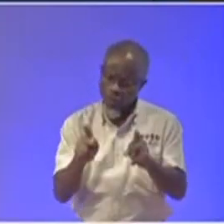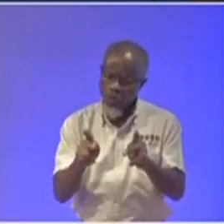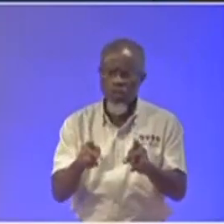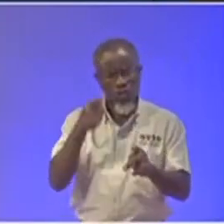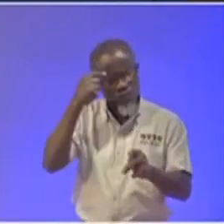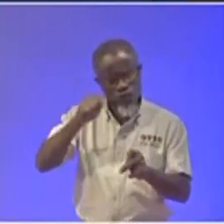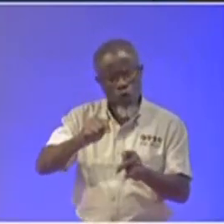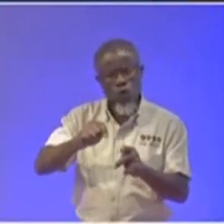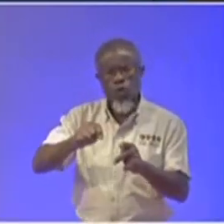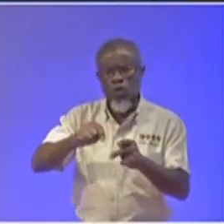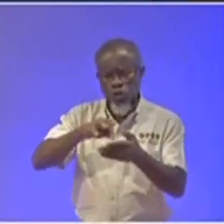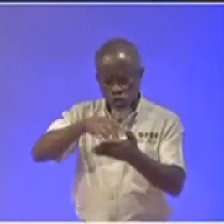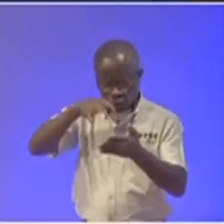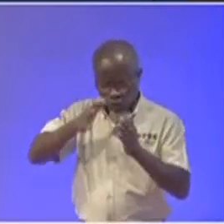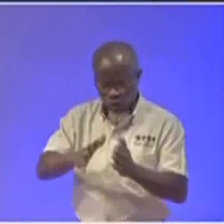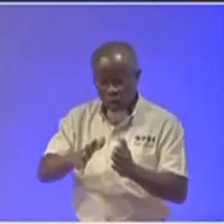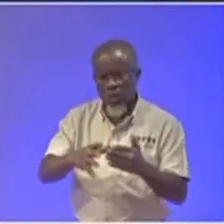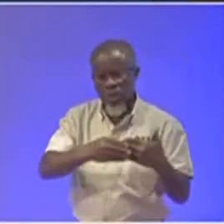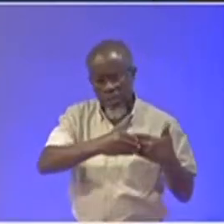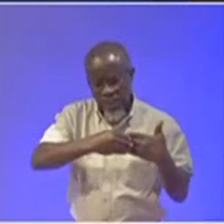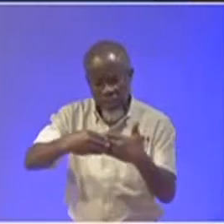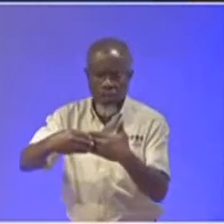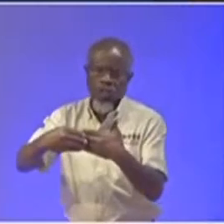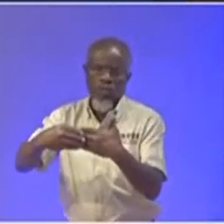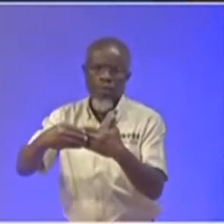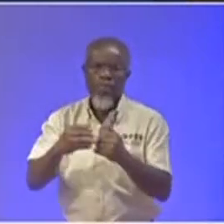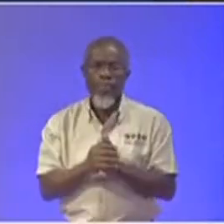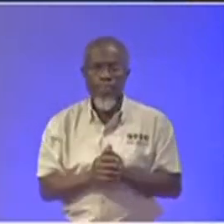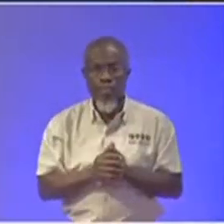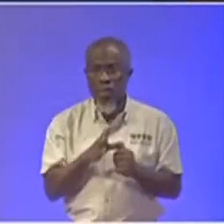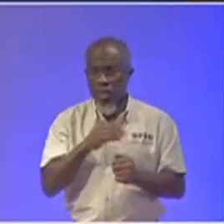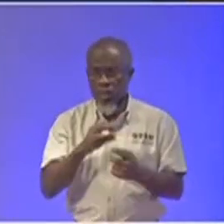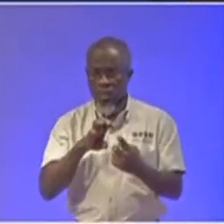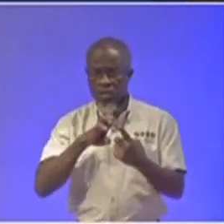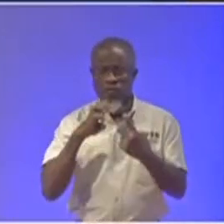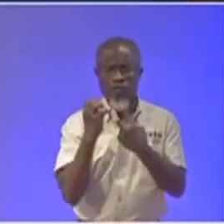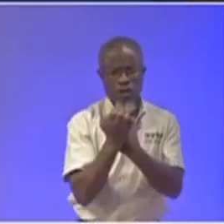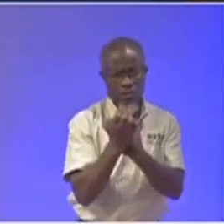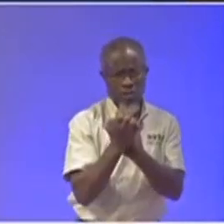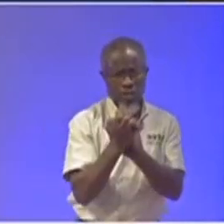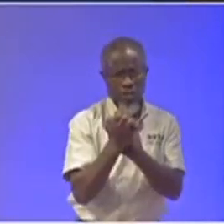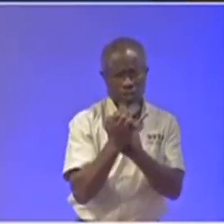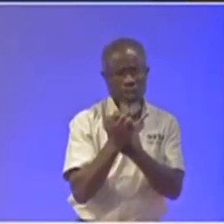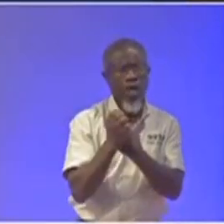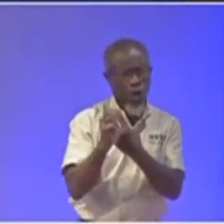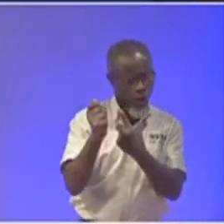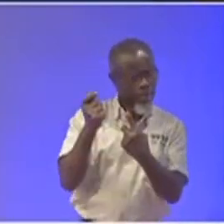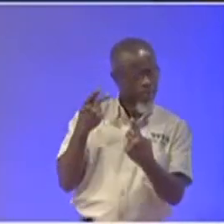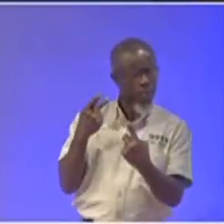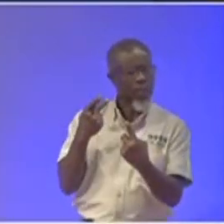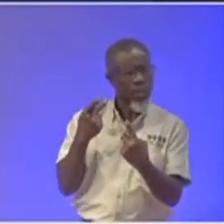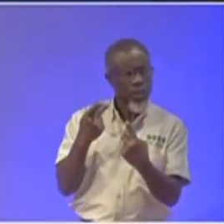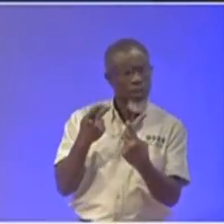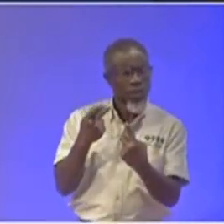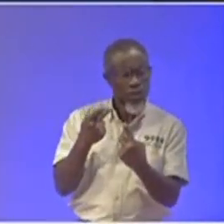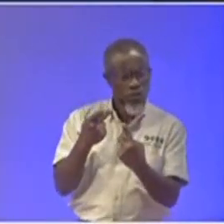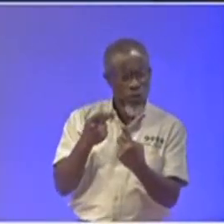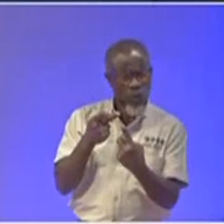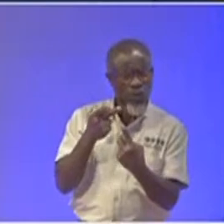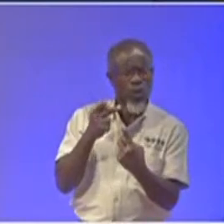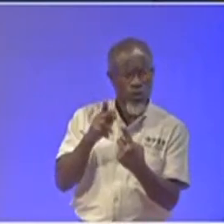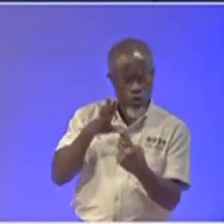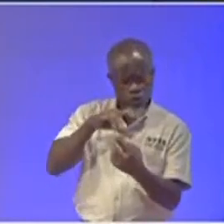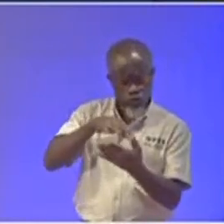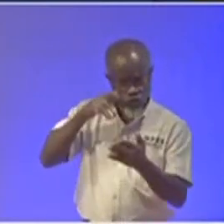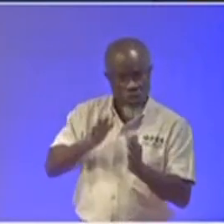etc. And an environment where I come back to the importance that students feel that they have a voice. But with